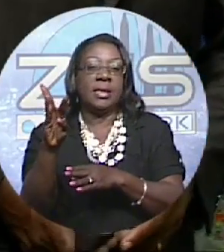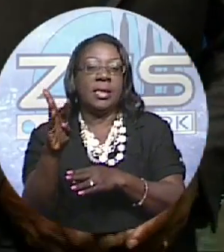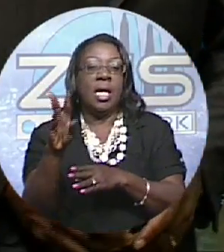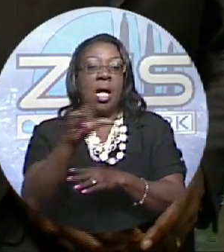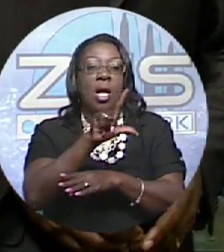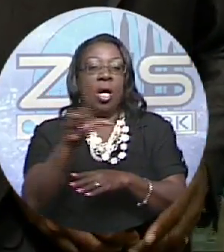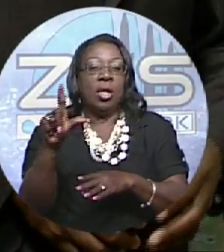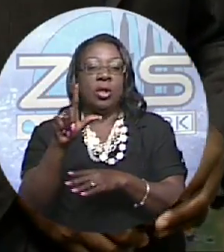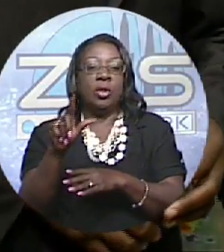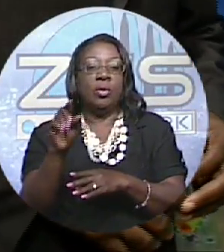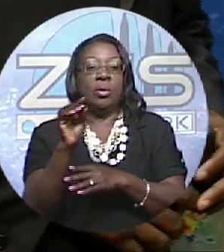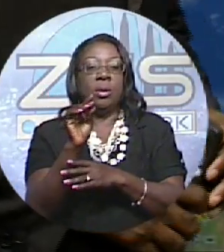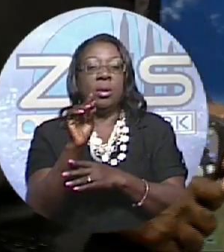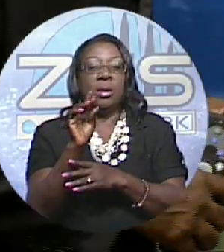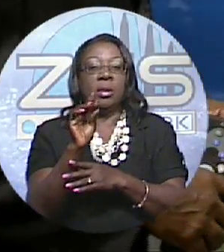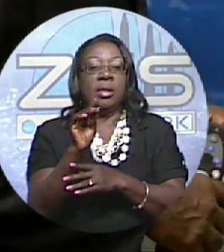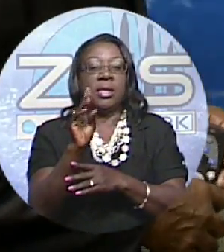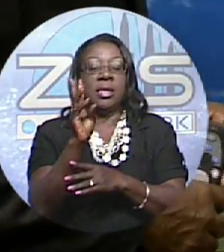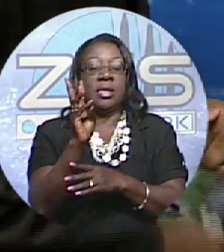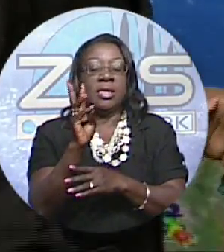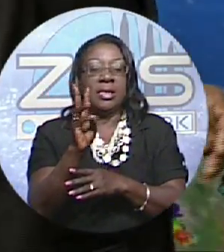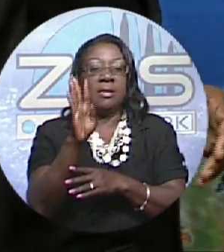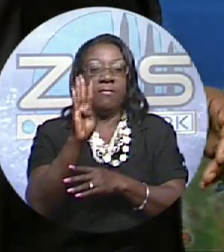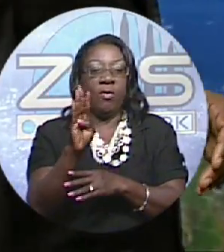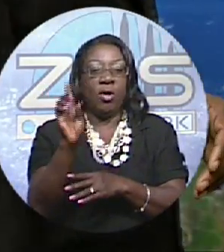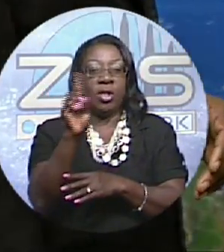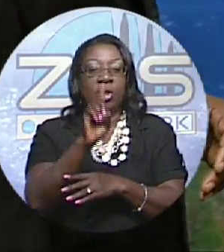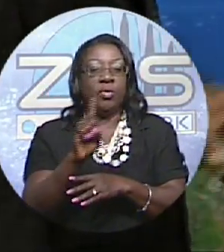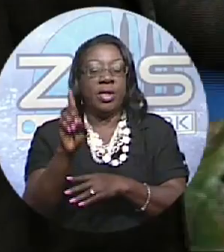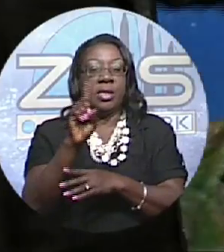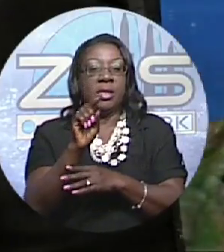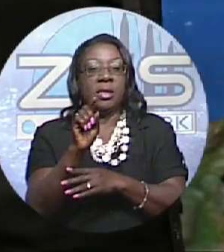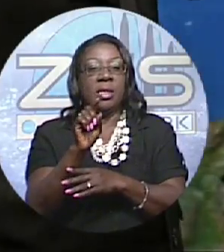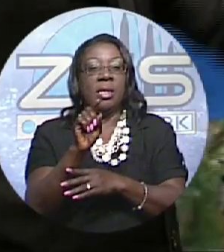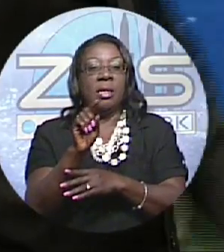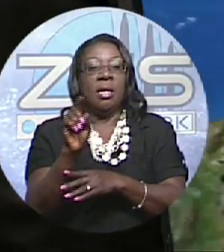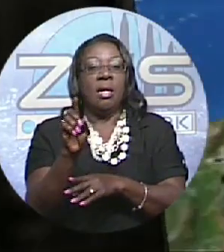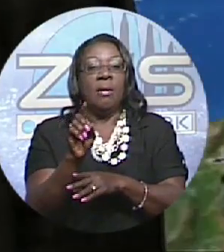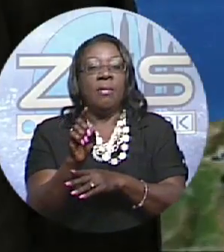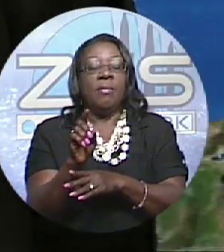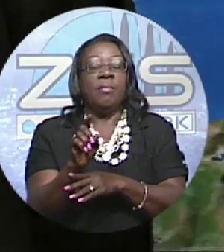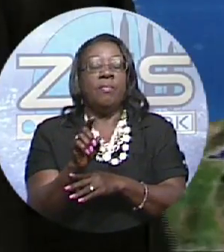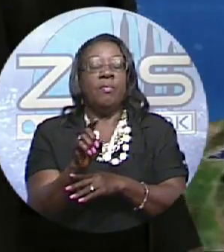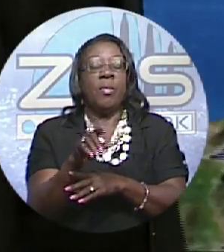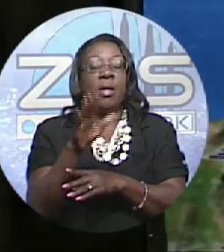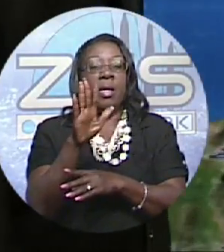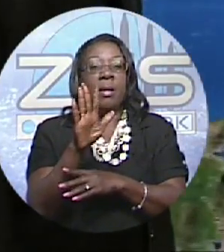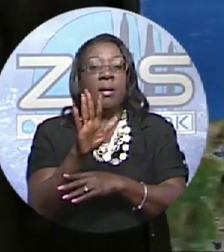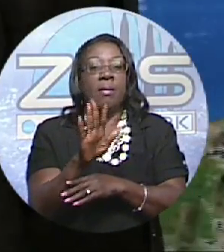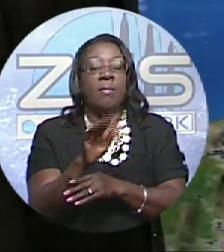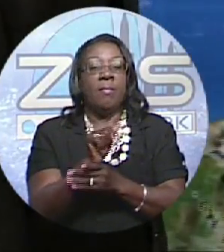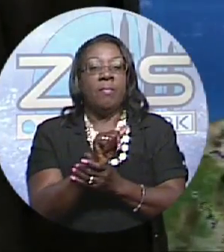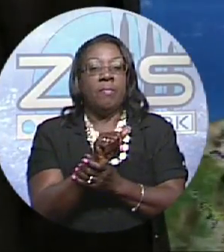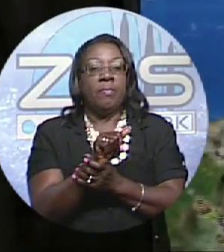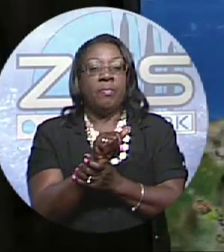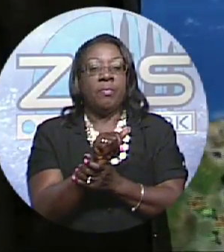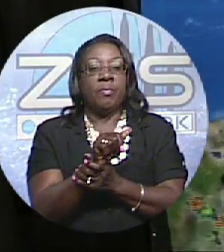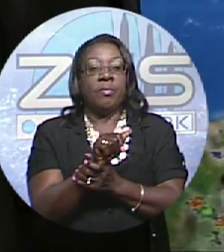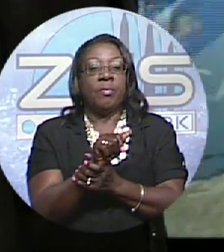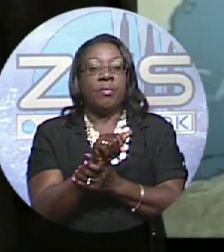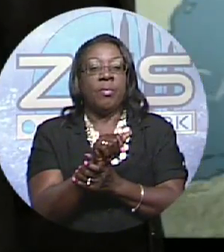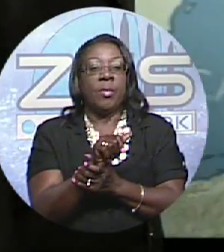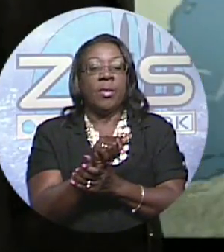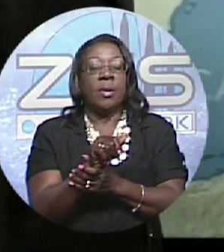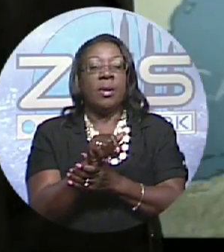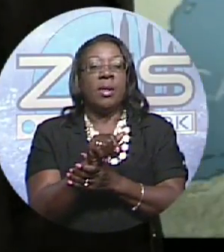at 45 miles per hour. It continues to move towards the west-northwest at 15 miles per hour, roughly 175 miles to the west of Guadeloupe.